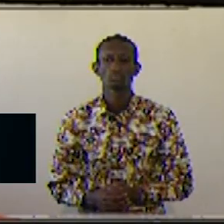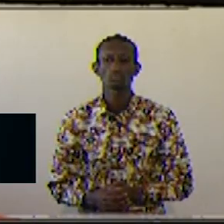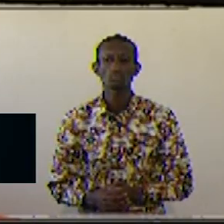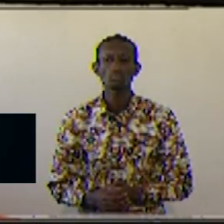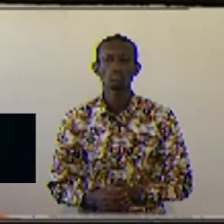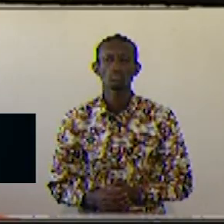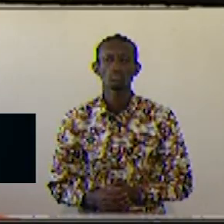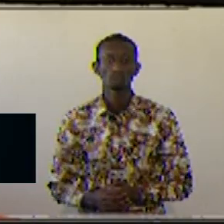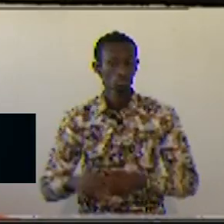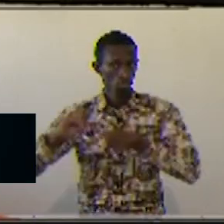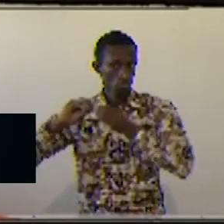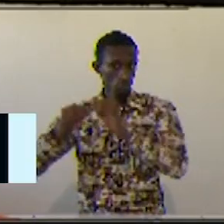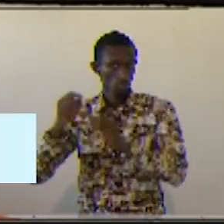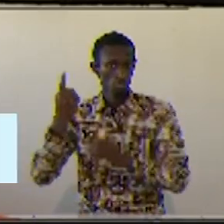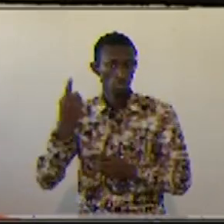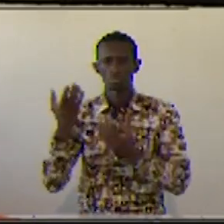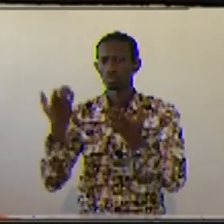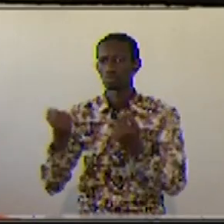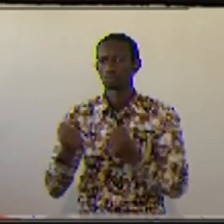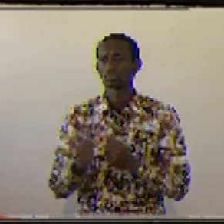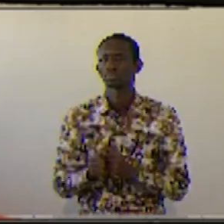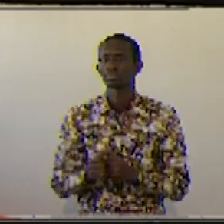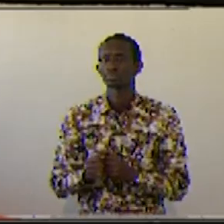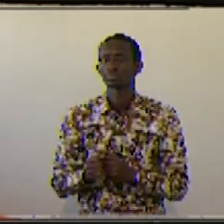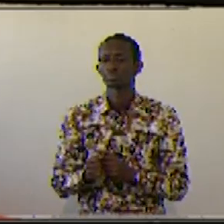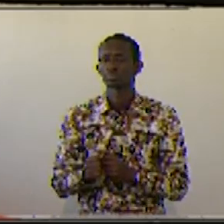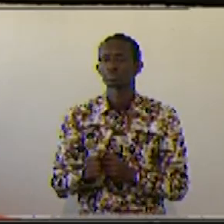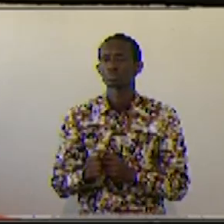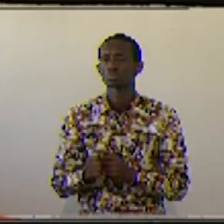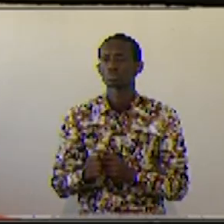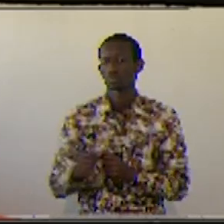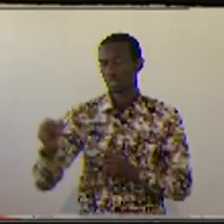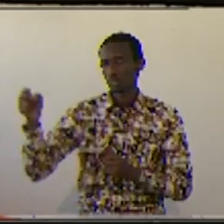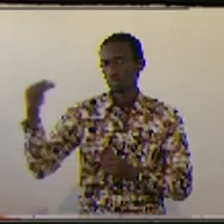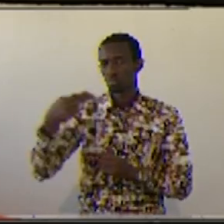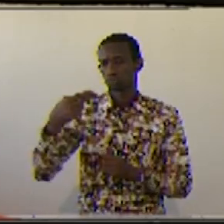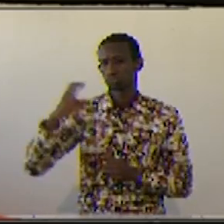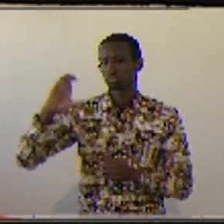Number 1, we have hydrochloric acid